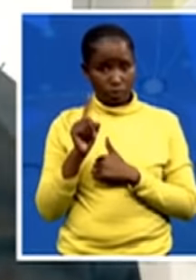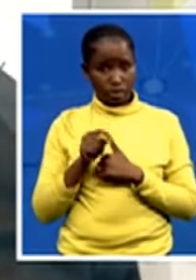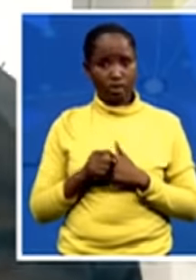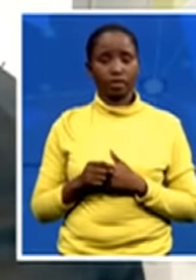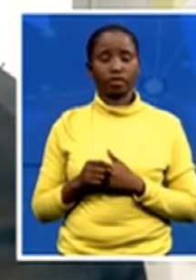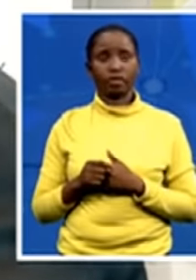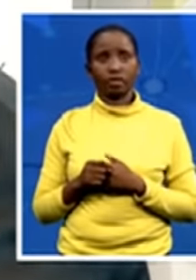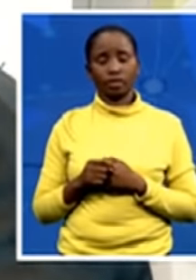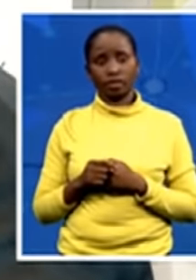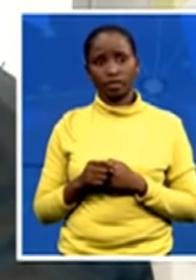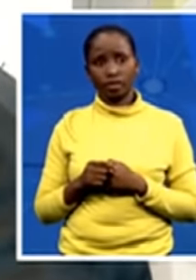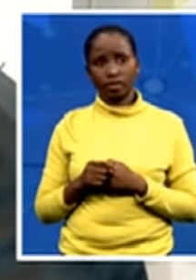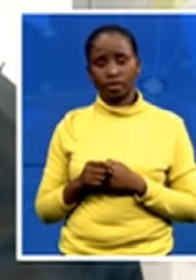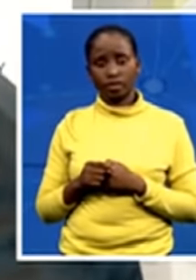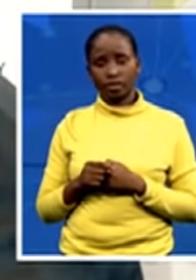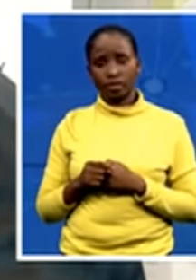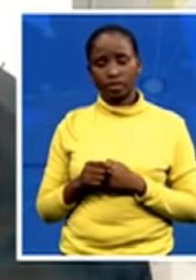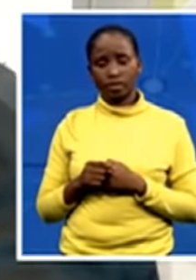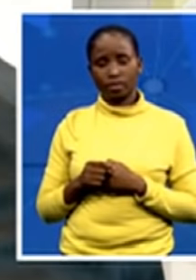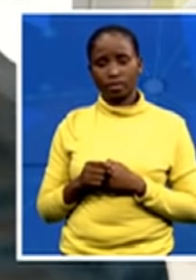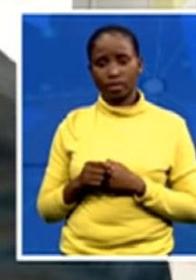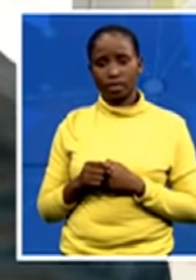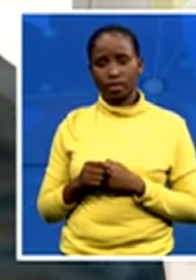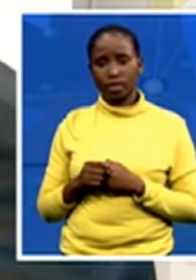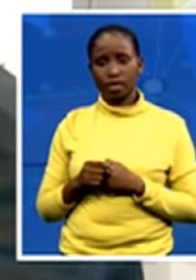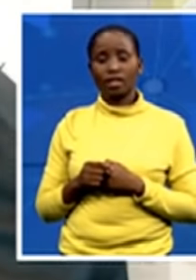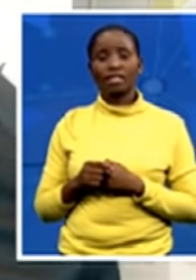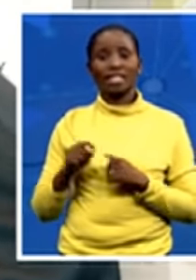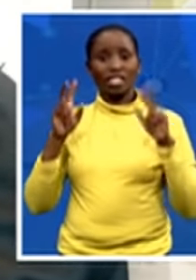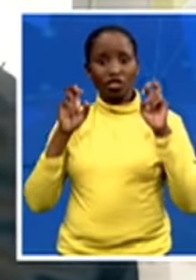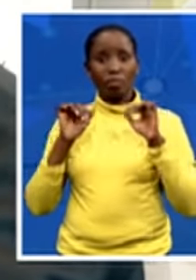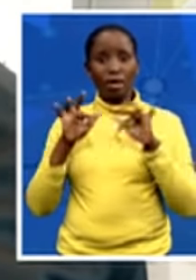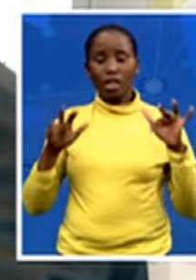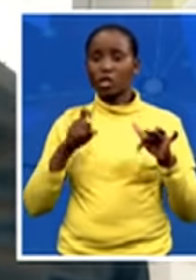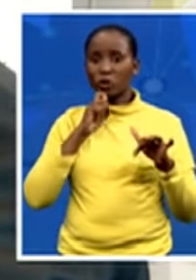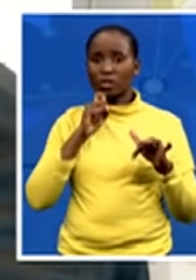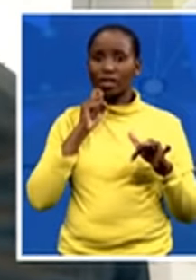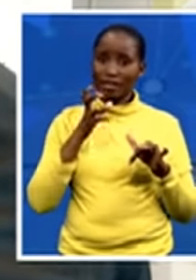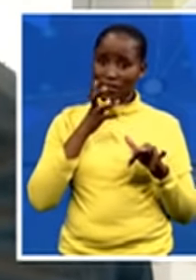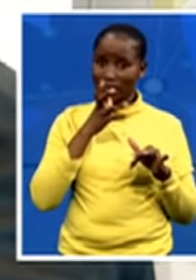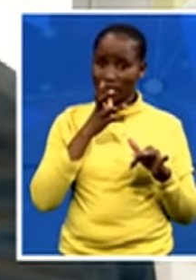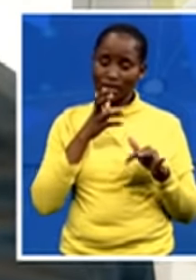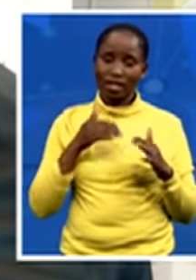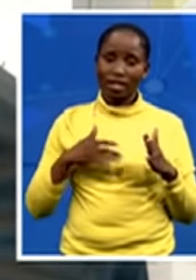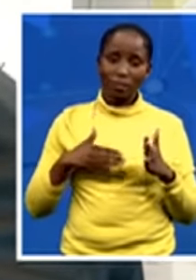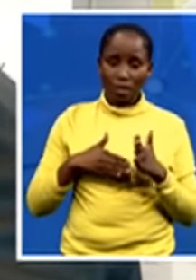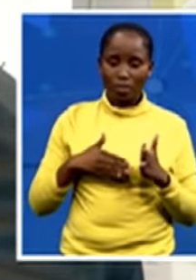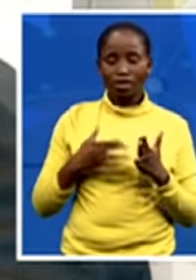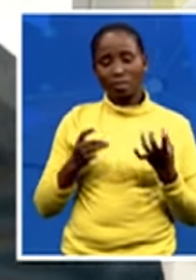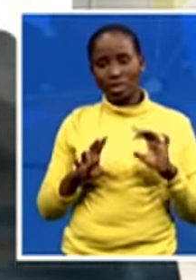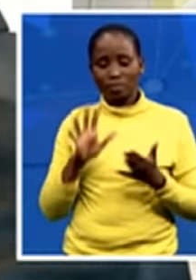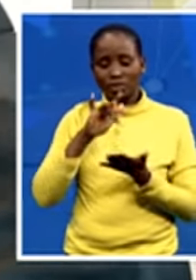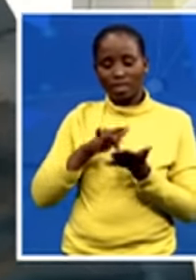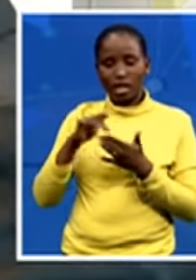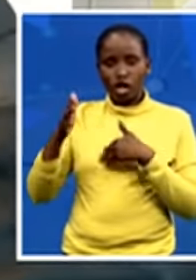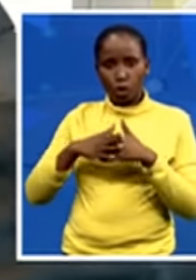amplify the backlog, it's the reasons that sometimes we then have to close the center because of the COVID-related matters.